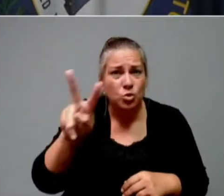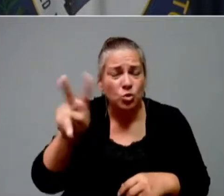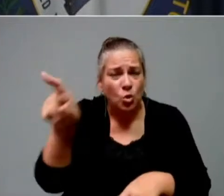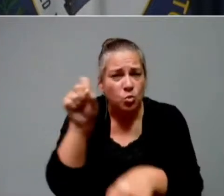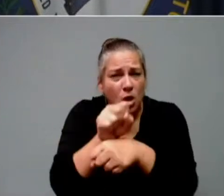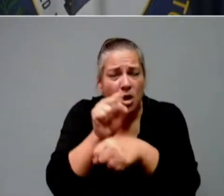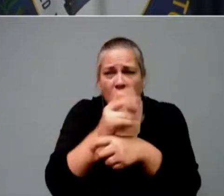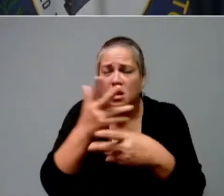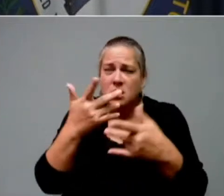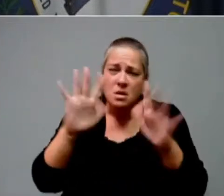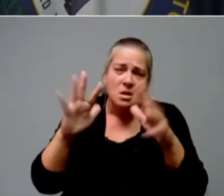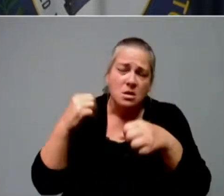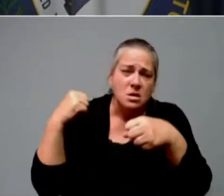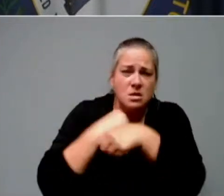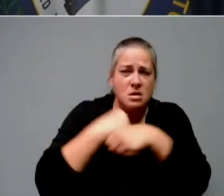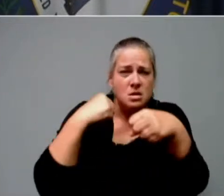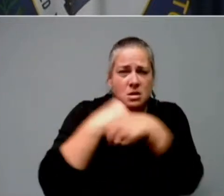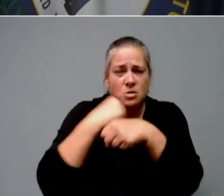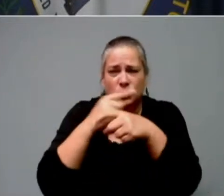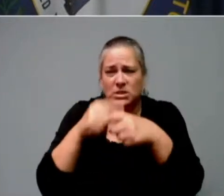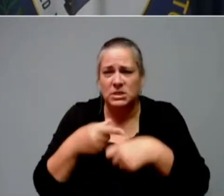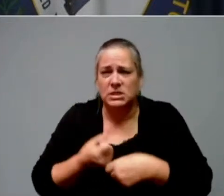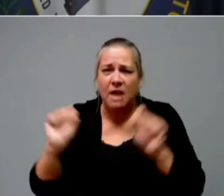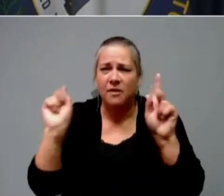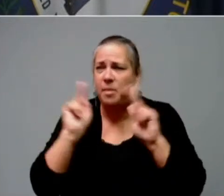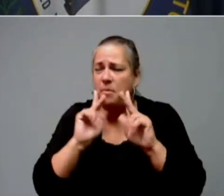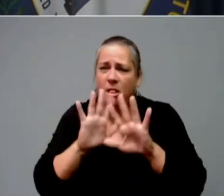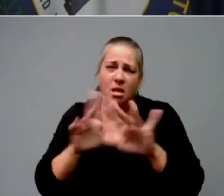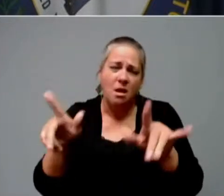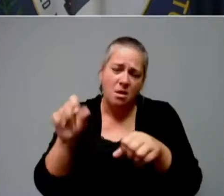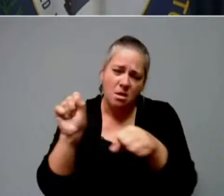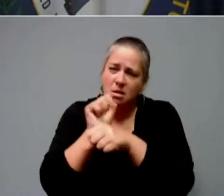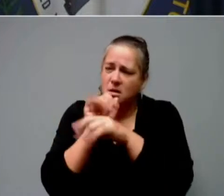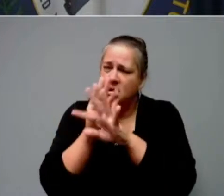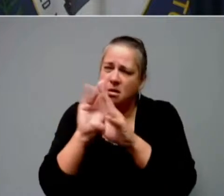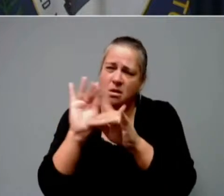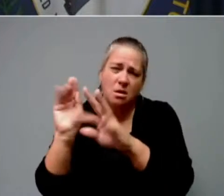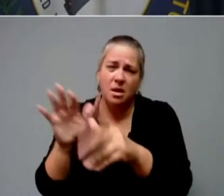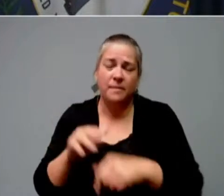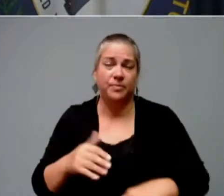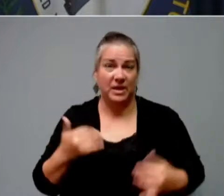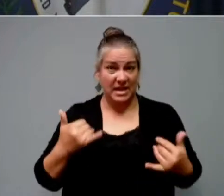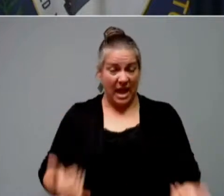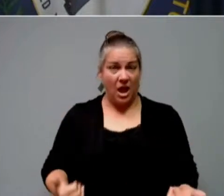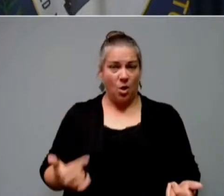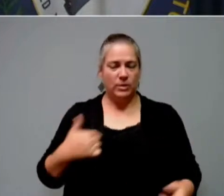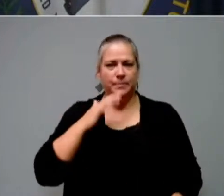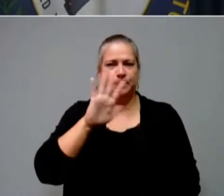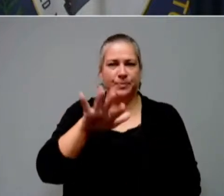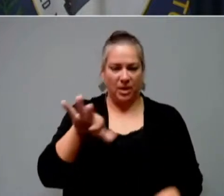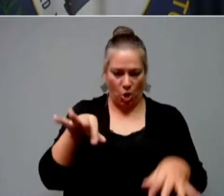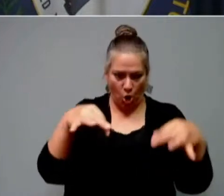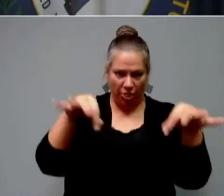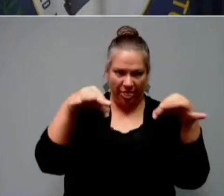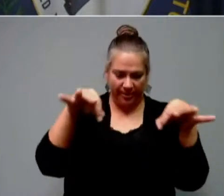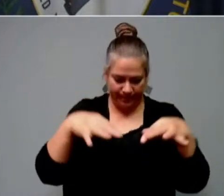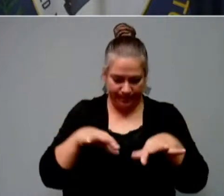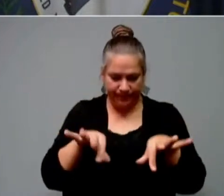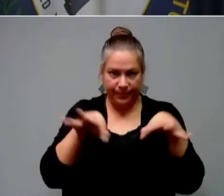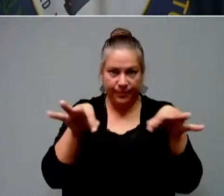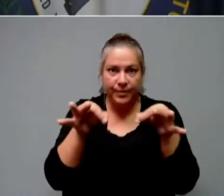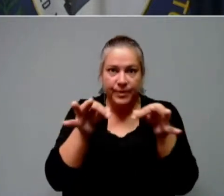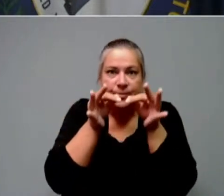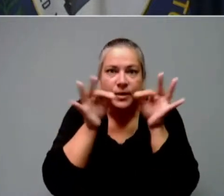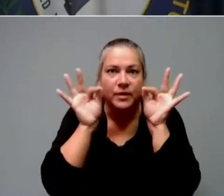we're asking people out there to put some cloth over their face to protect their fellow human being. I think about it in terms